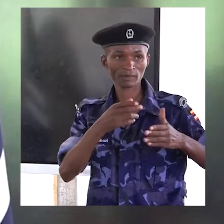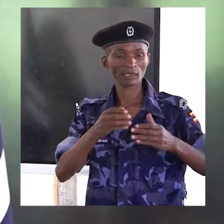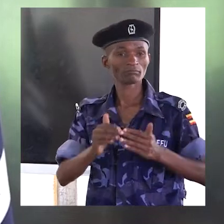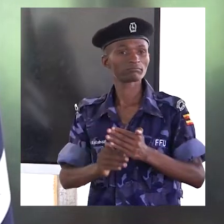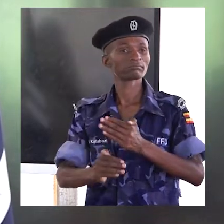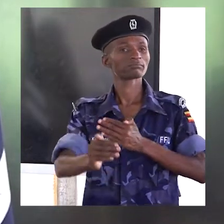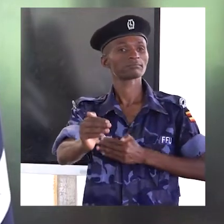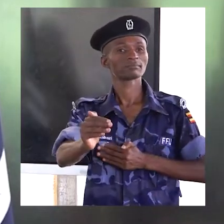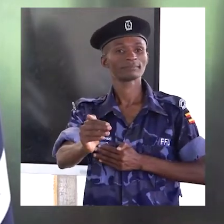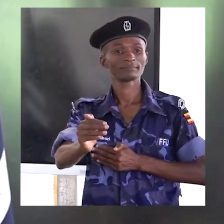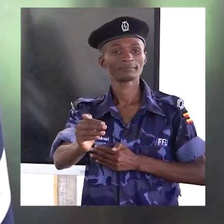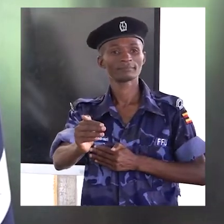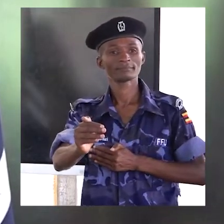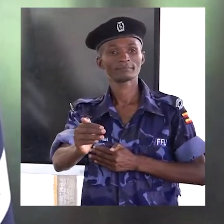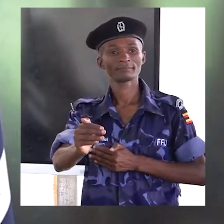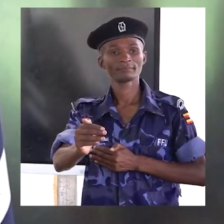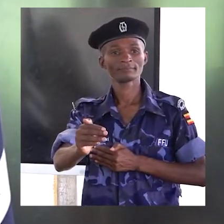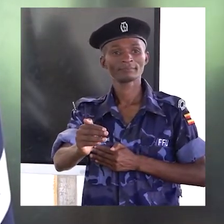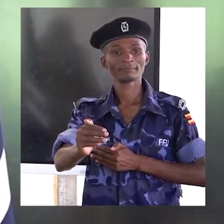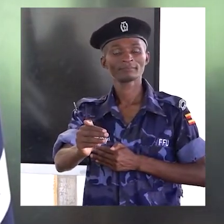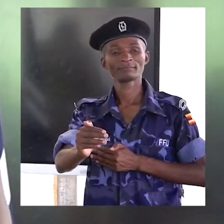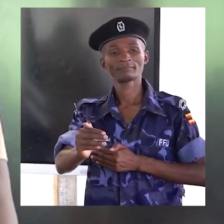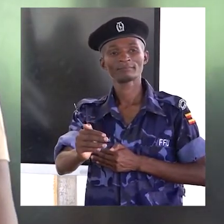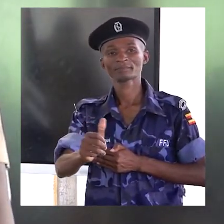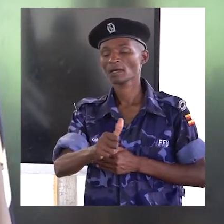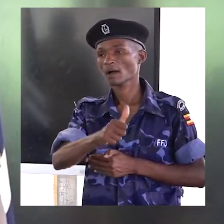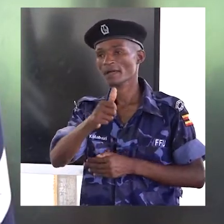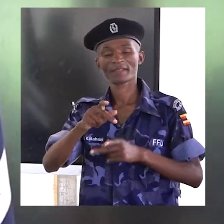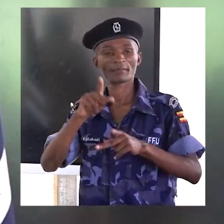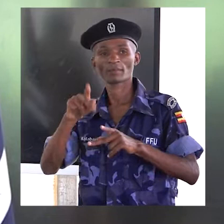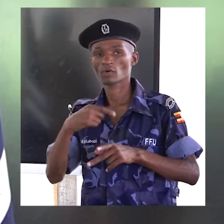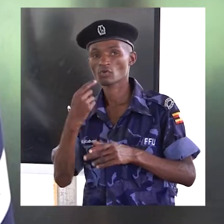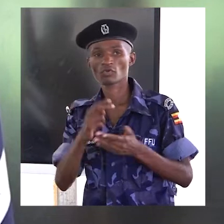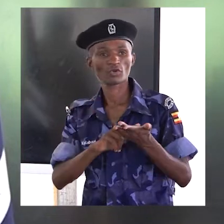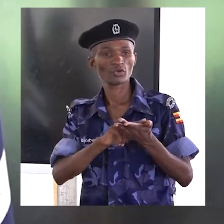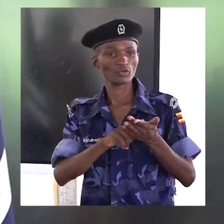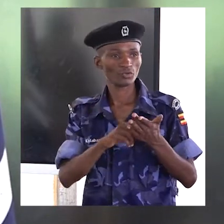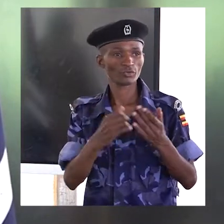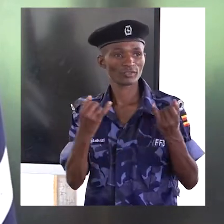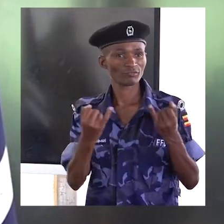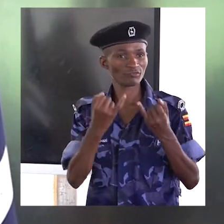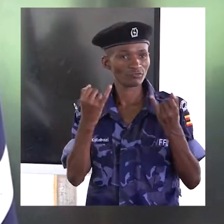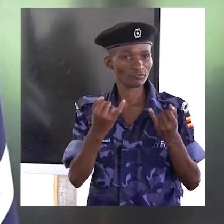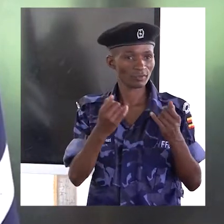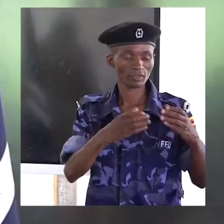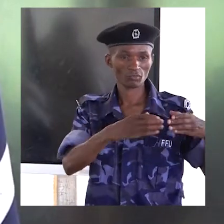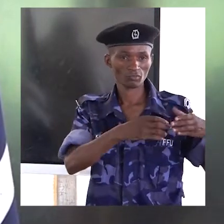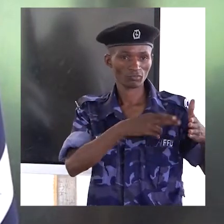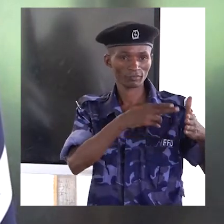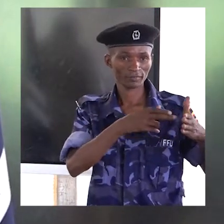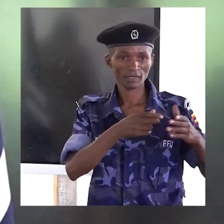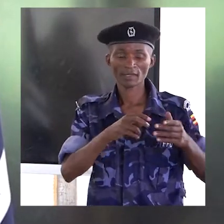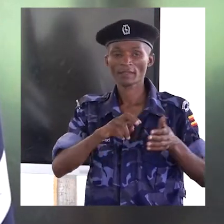extended to other persons who use media as a means of reaching